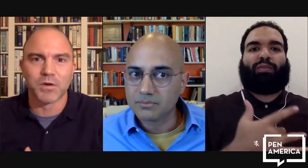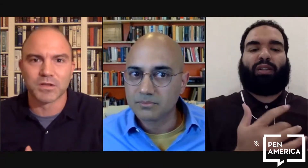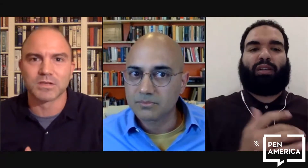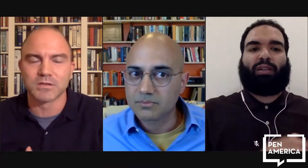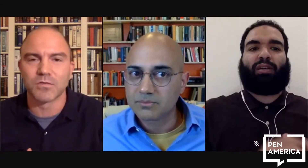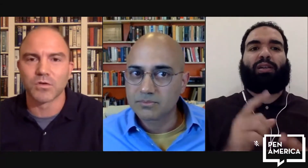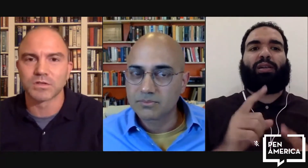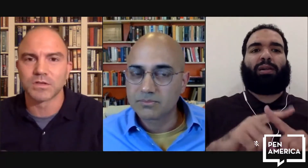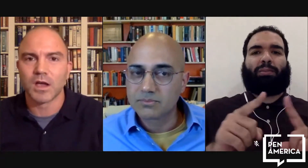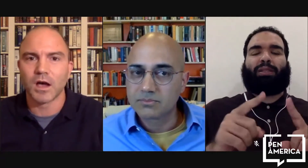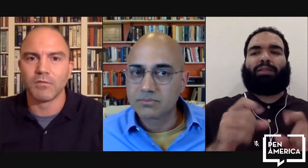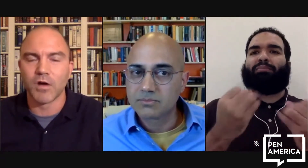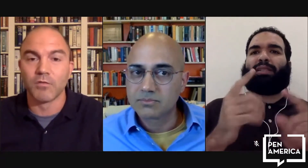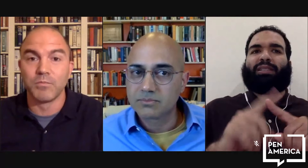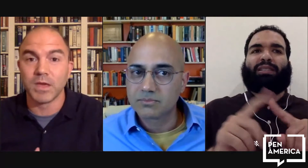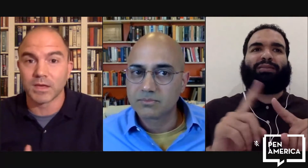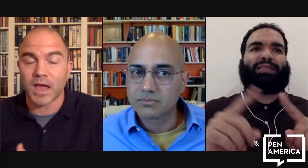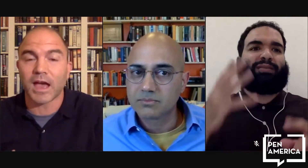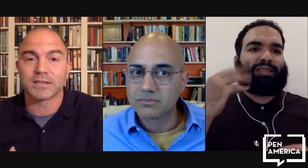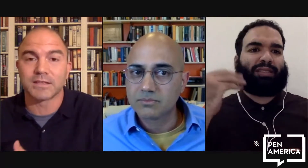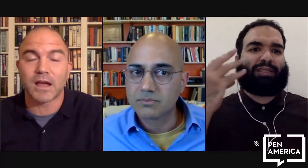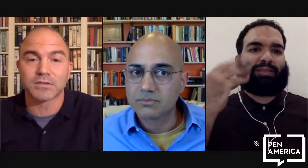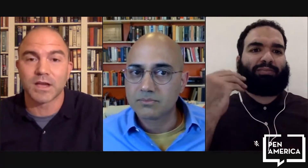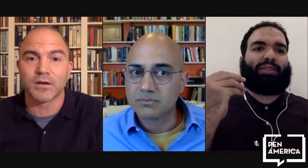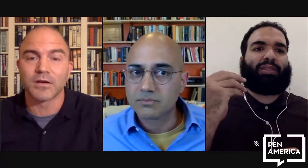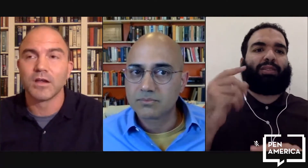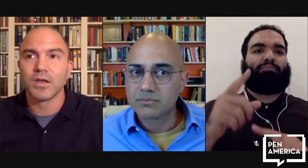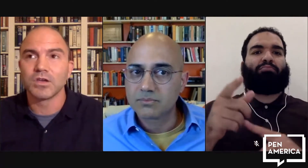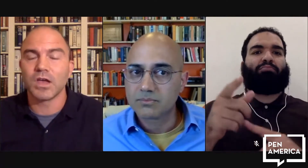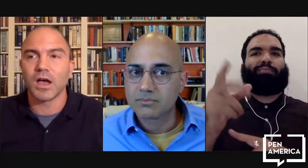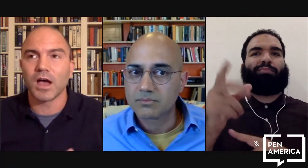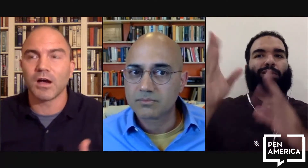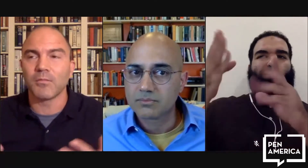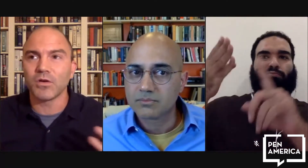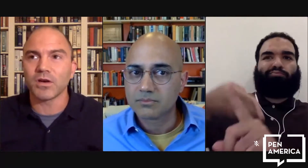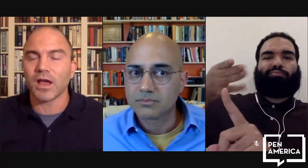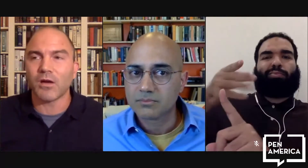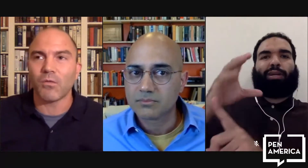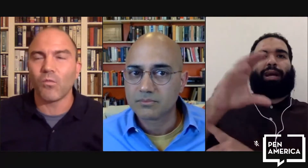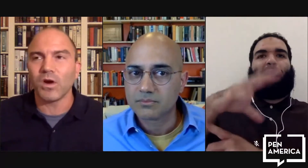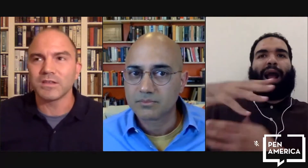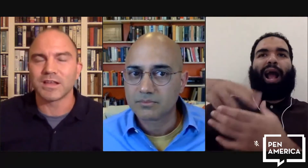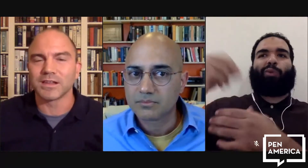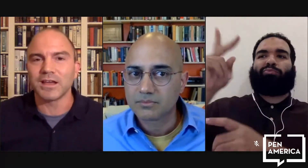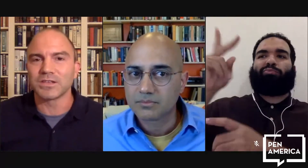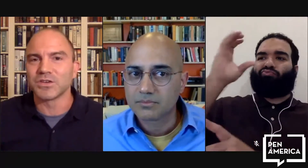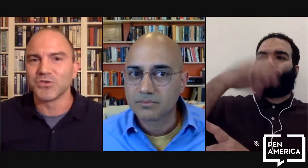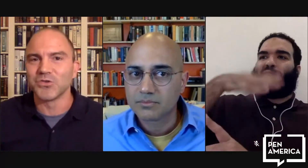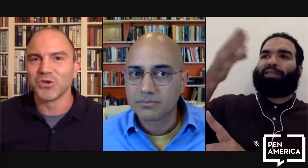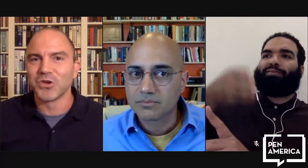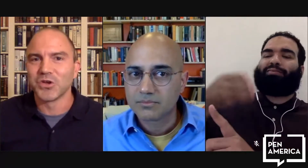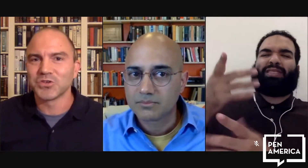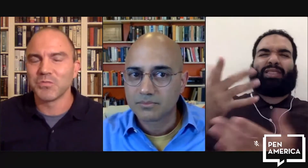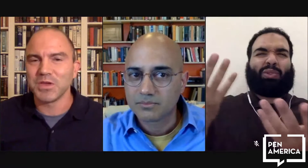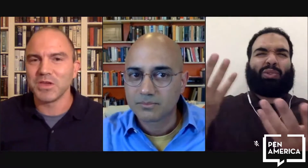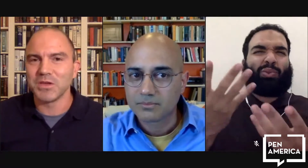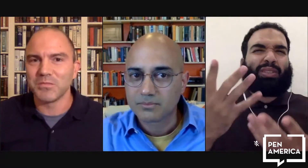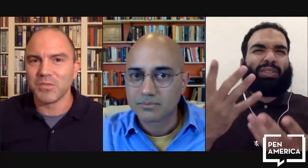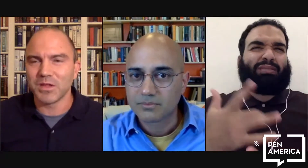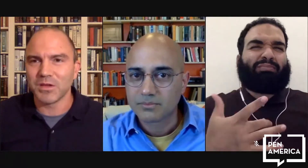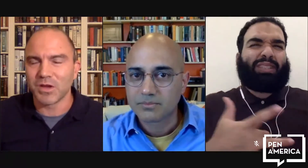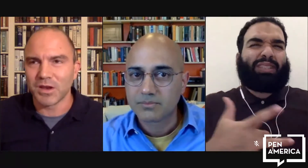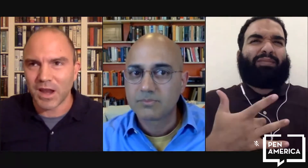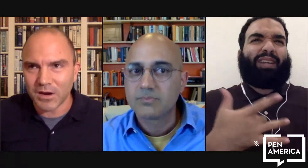Multiple experiences, of course, of being cast as an outsider. I'm wondering, what is it like to